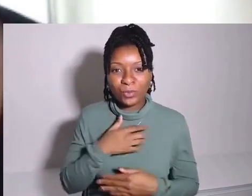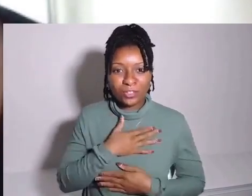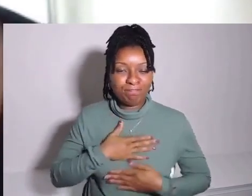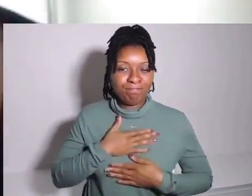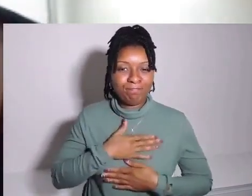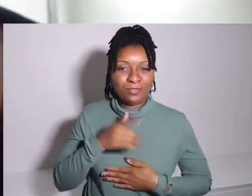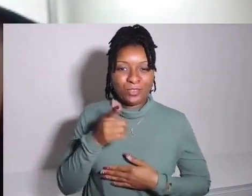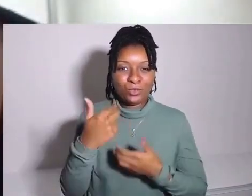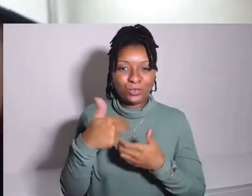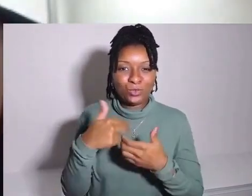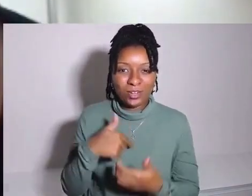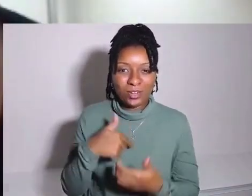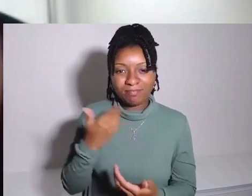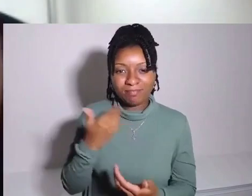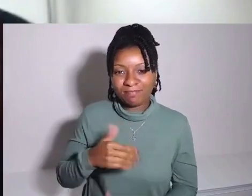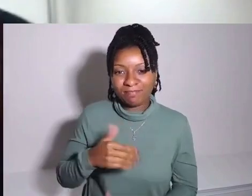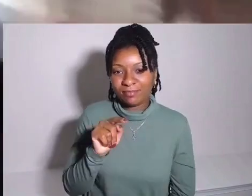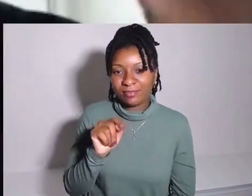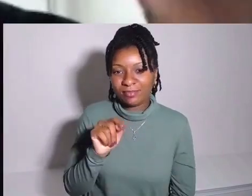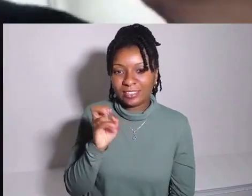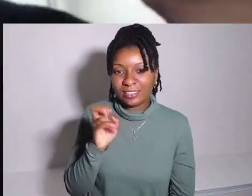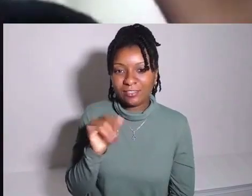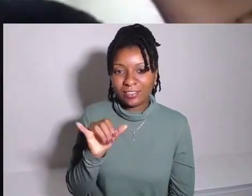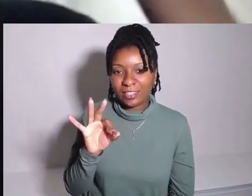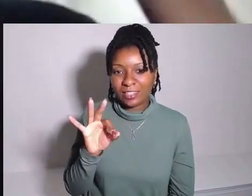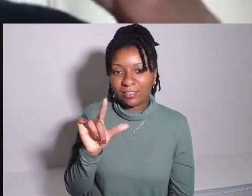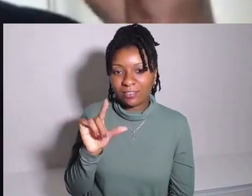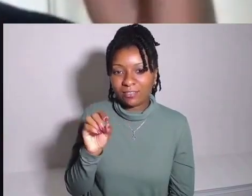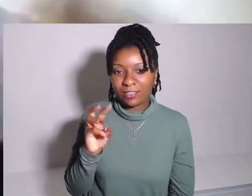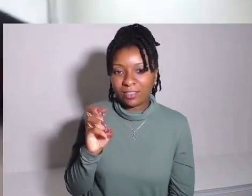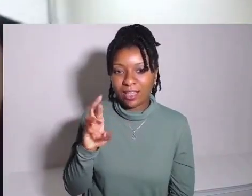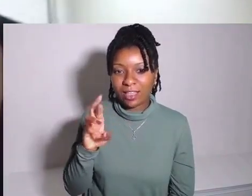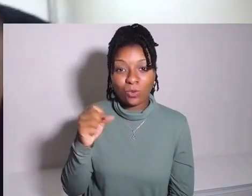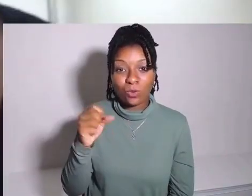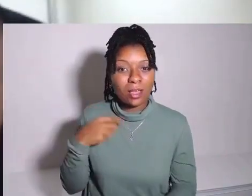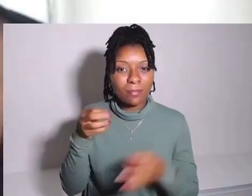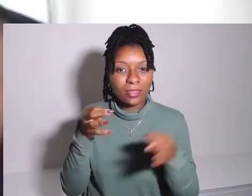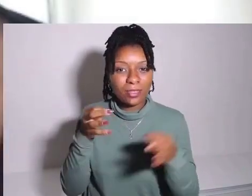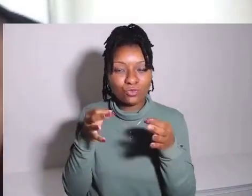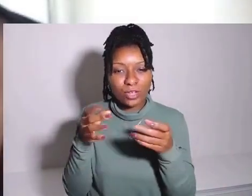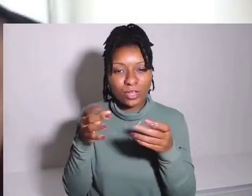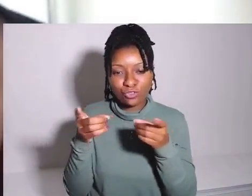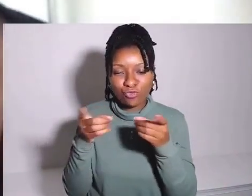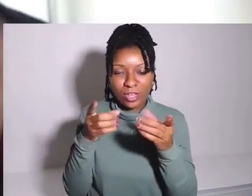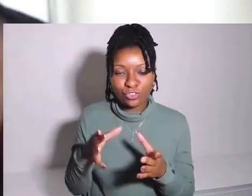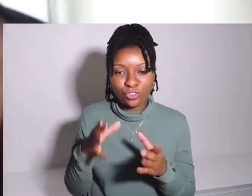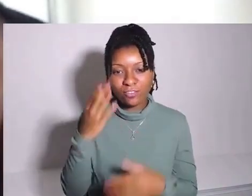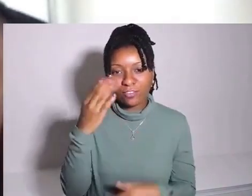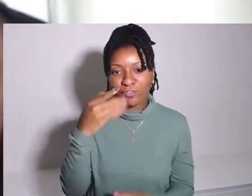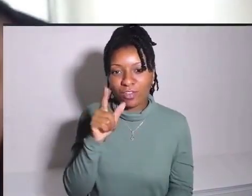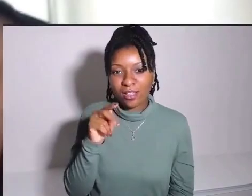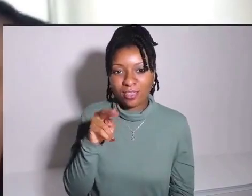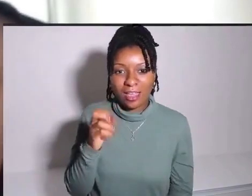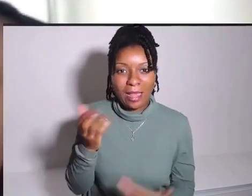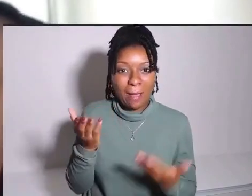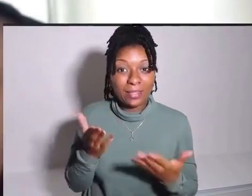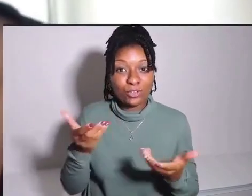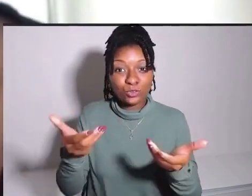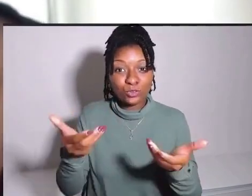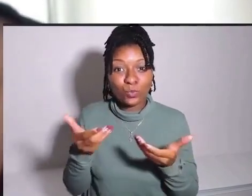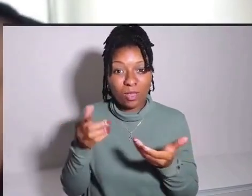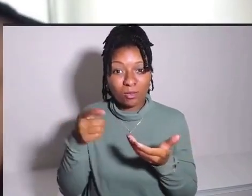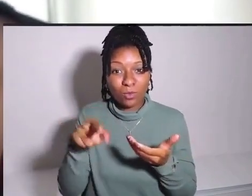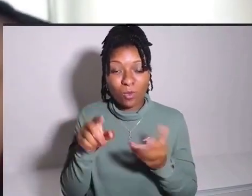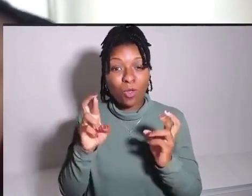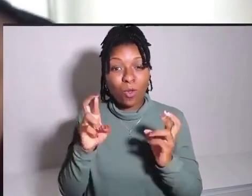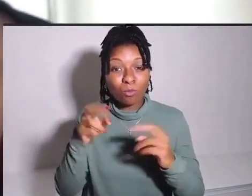is Tiffany Flowers. I'm the director of the Frontline, and I am here to welcome you. I hope that you're comfortable.